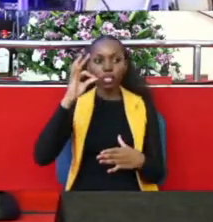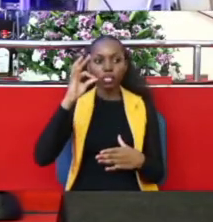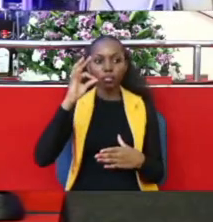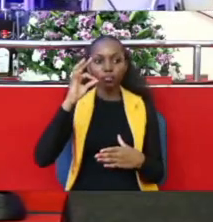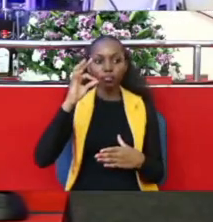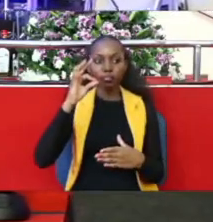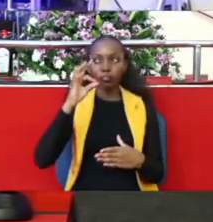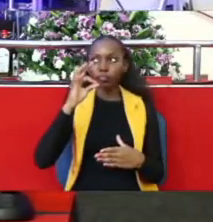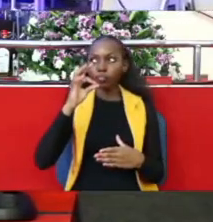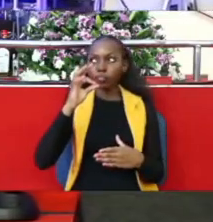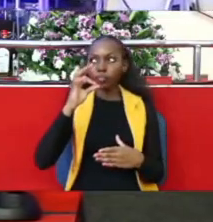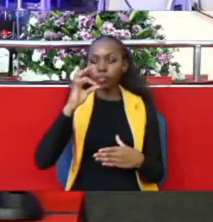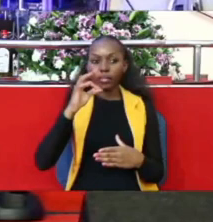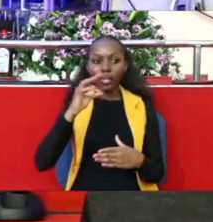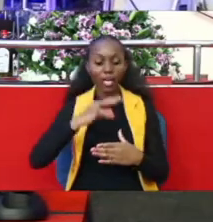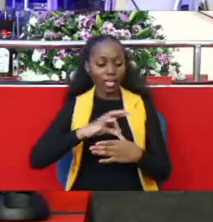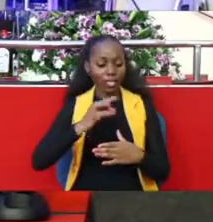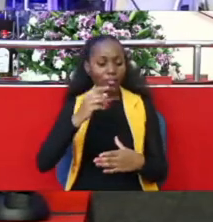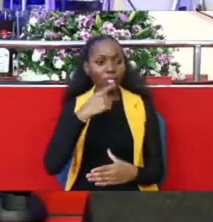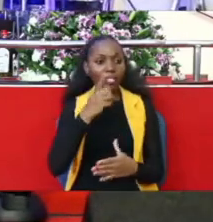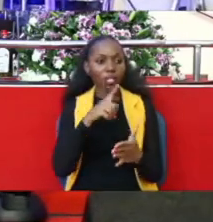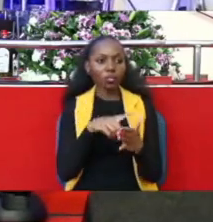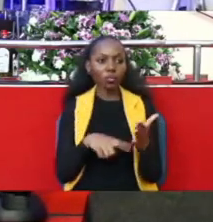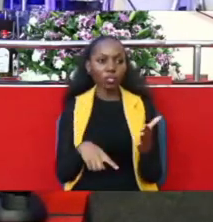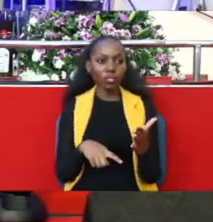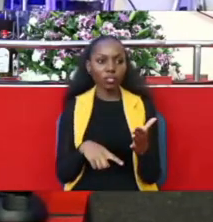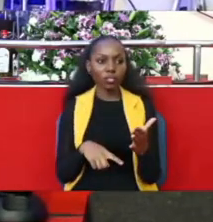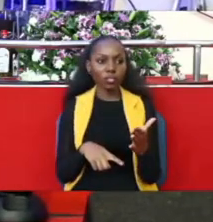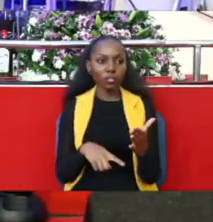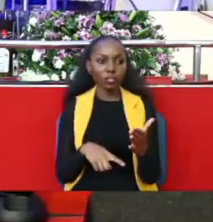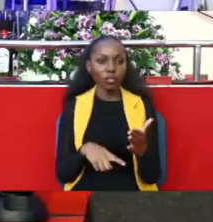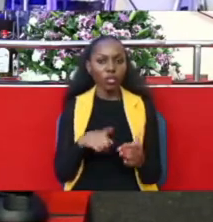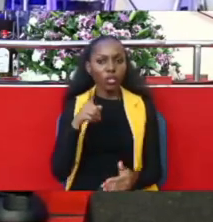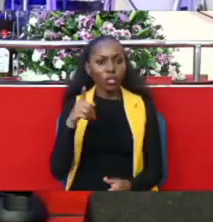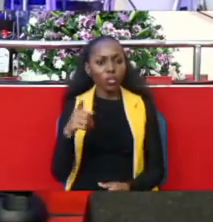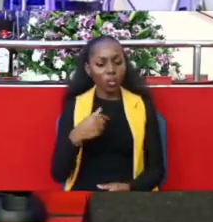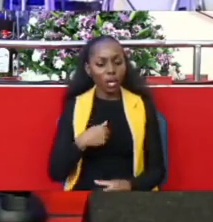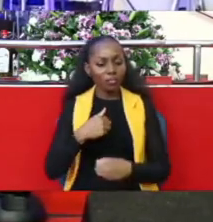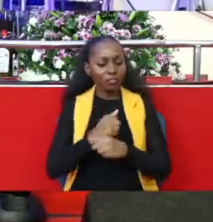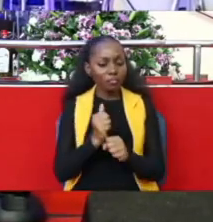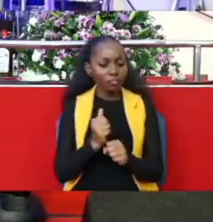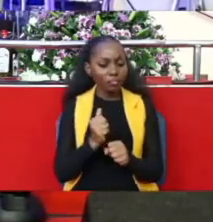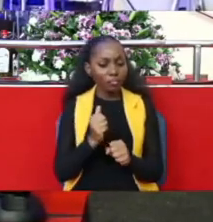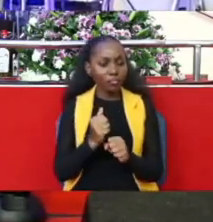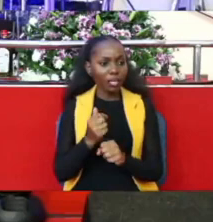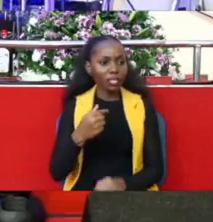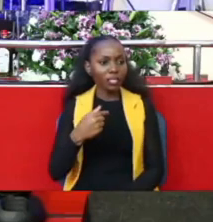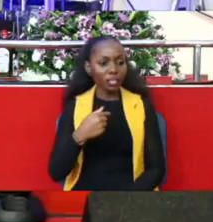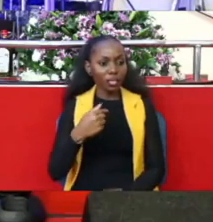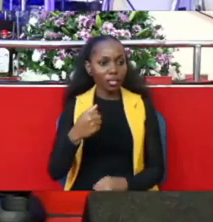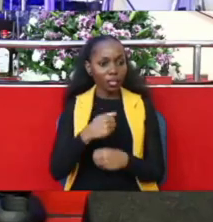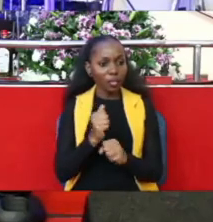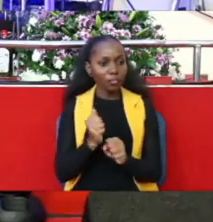And this is what it said. You have been causing enough havoc to my kingdom. If you do not